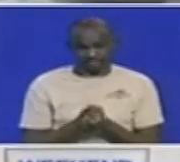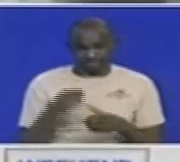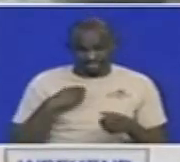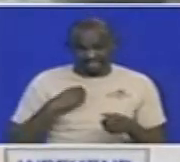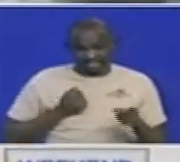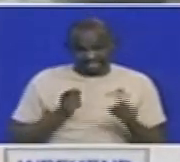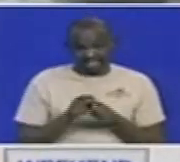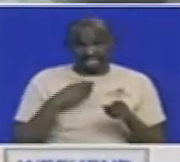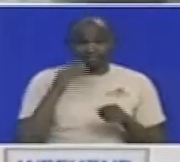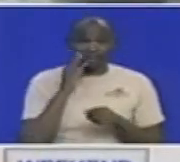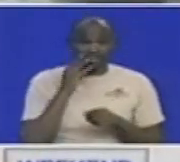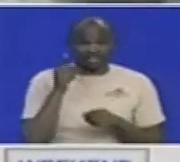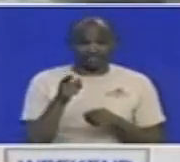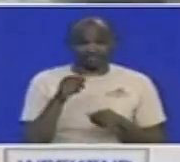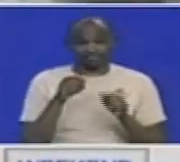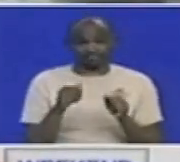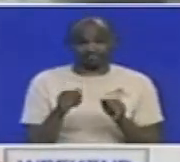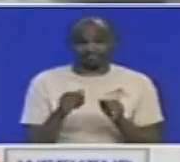sisters and my mom, I don't think